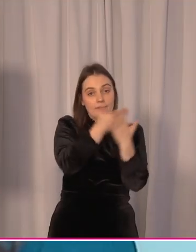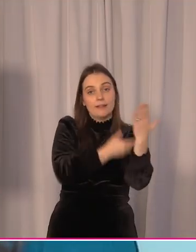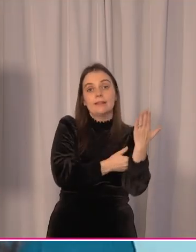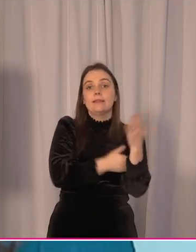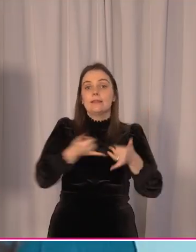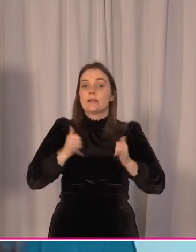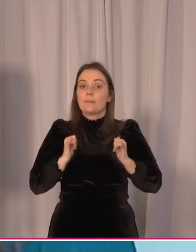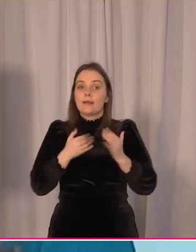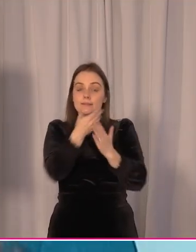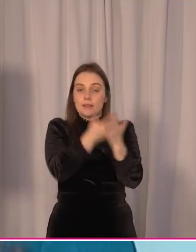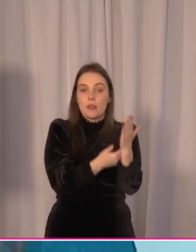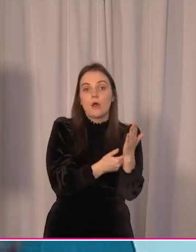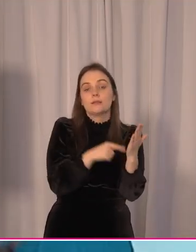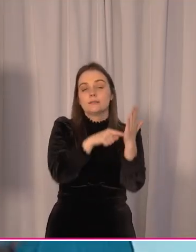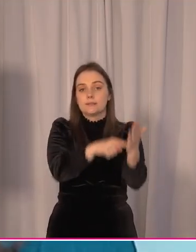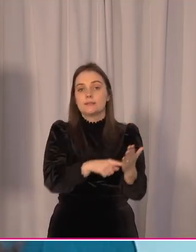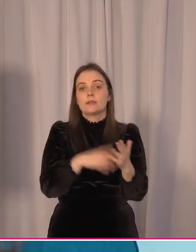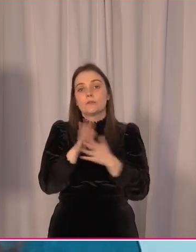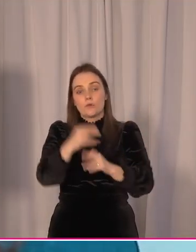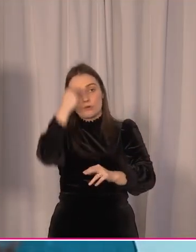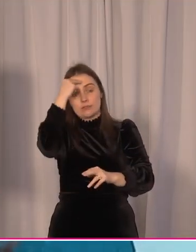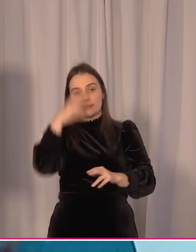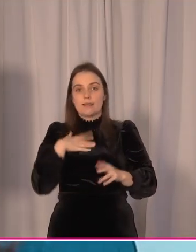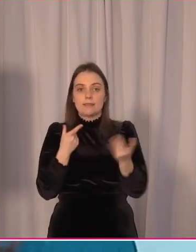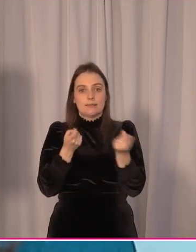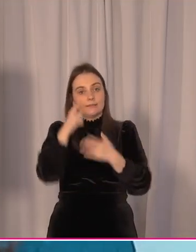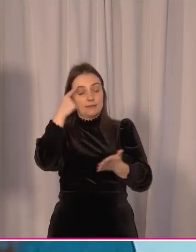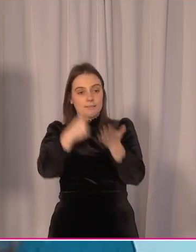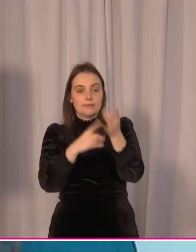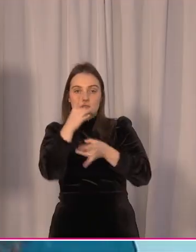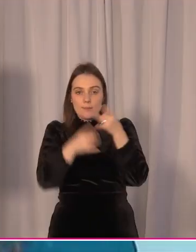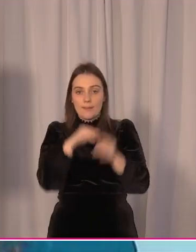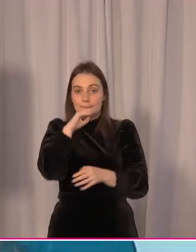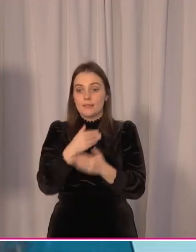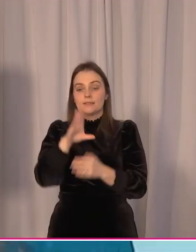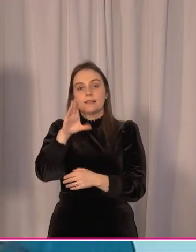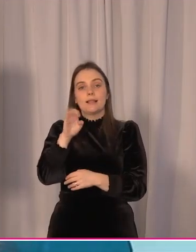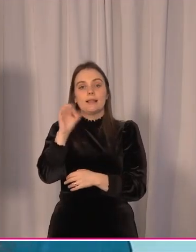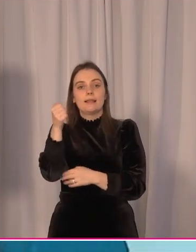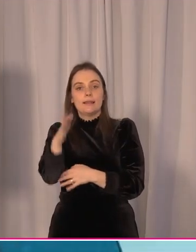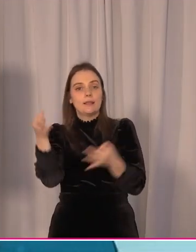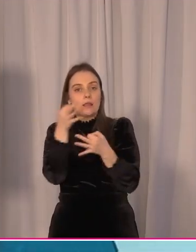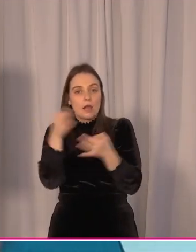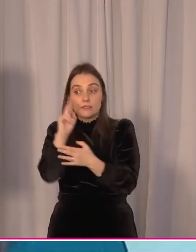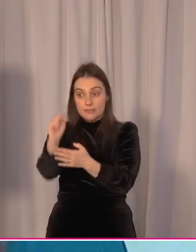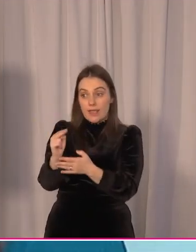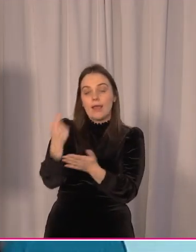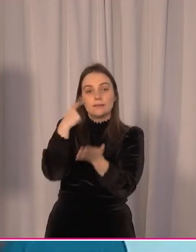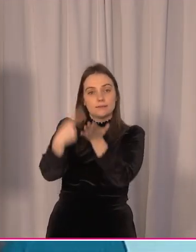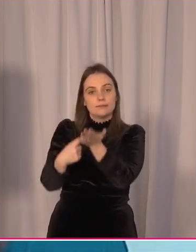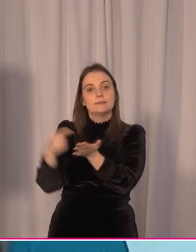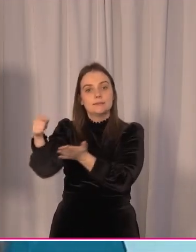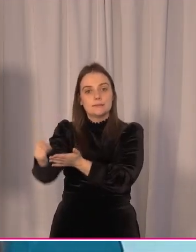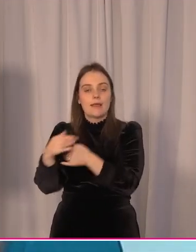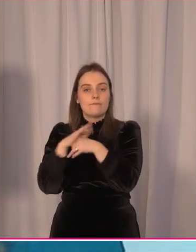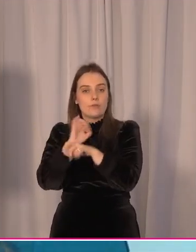on substituted decision-making, where legal guardians can make decisions in substitution of the person with disability. And